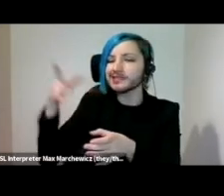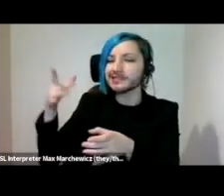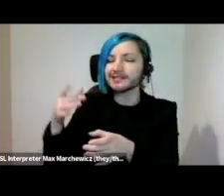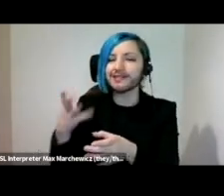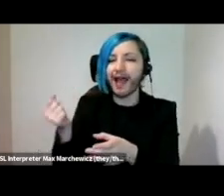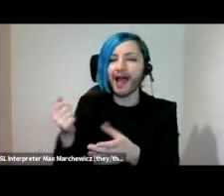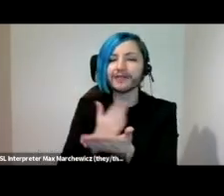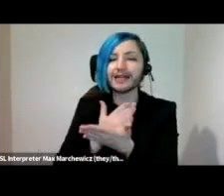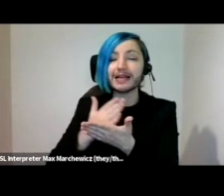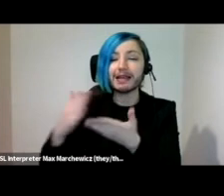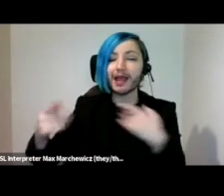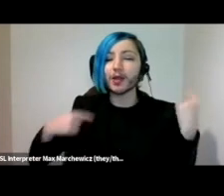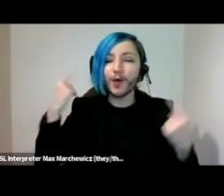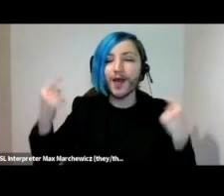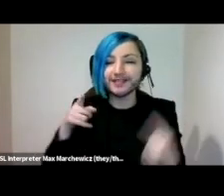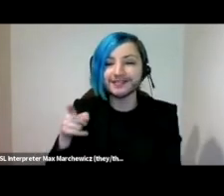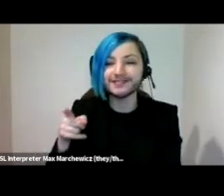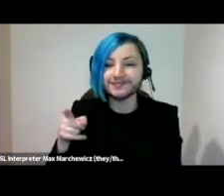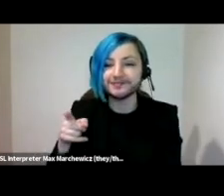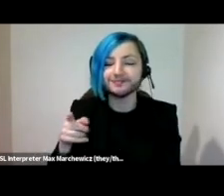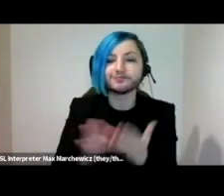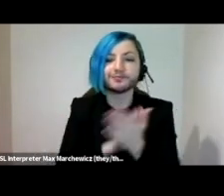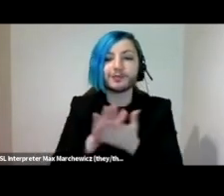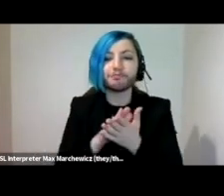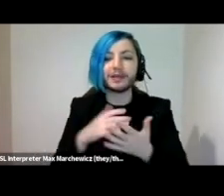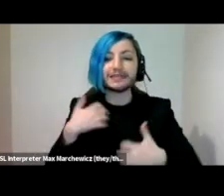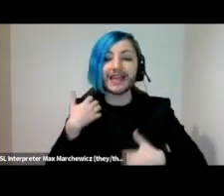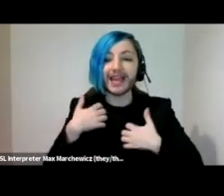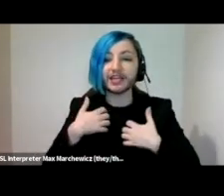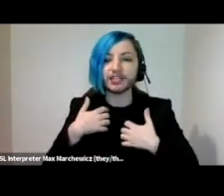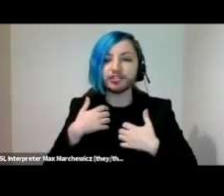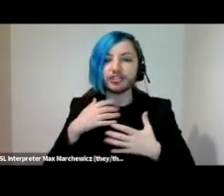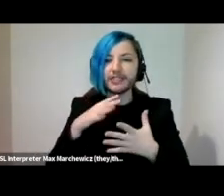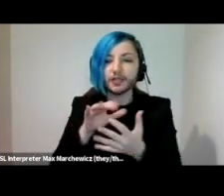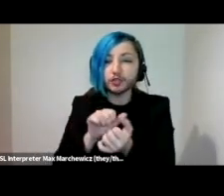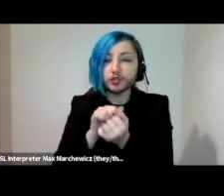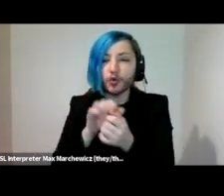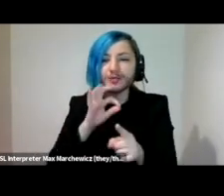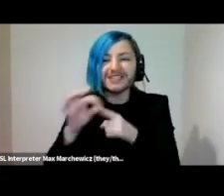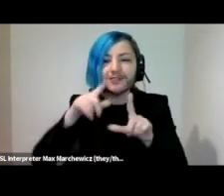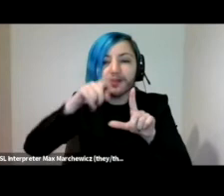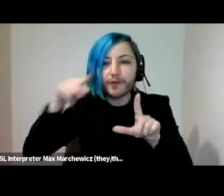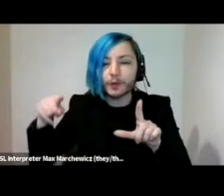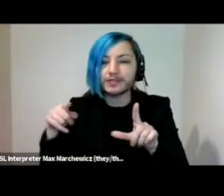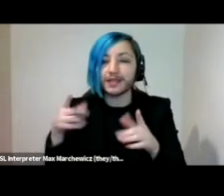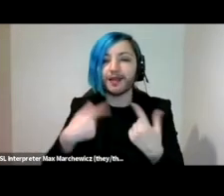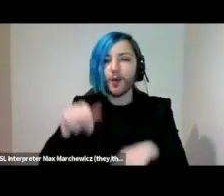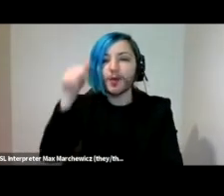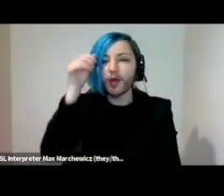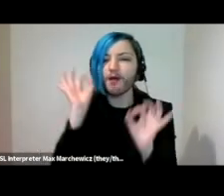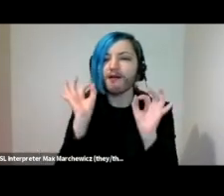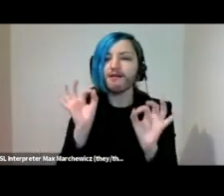pure note that tells you that the energy is being stored in a particular frequency range, a